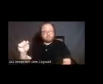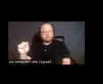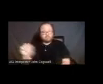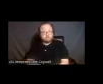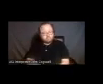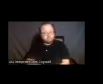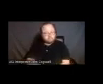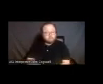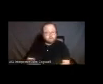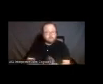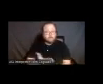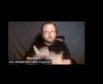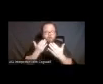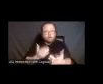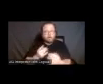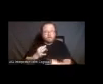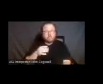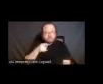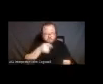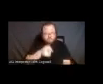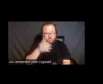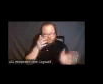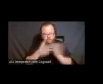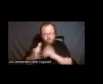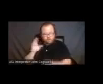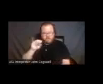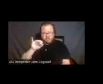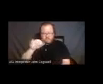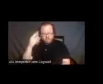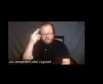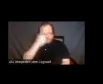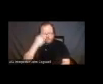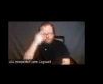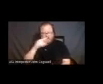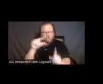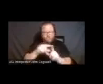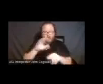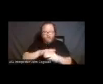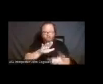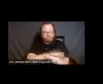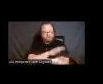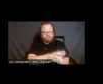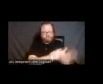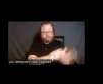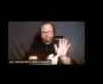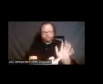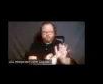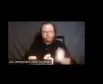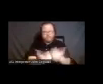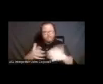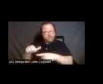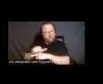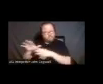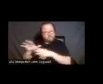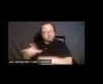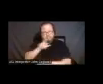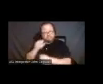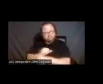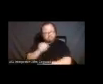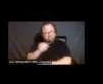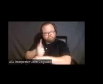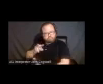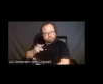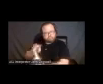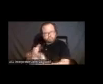The authors of MISA realized that MISA planning and programs are just words on paper without carrying practitioners to implement them throughout the